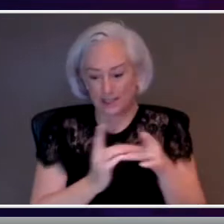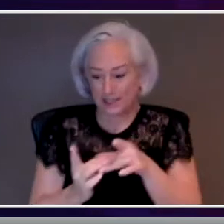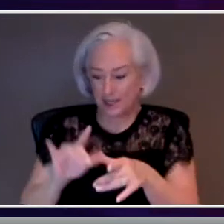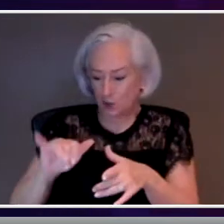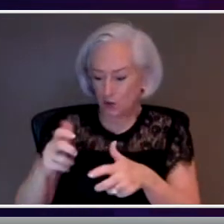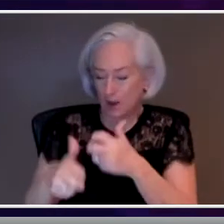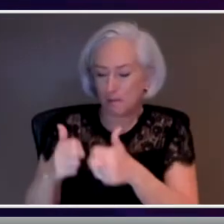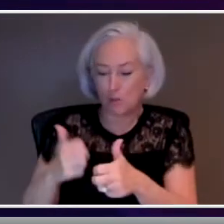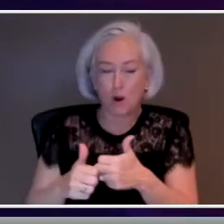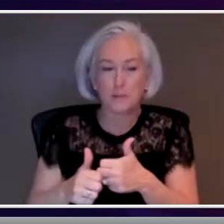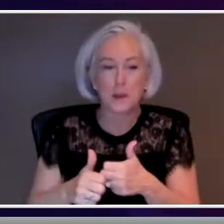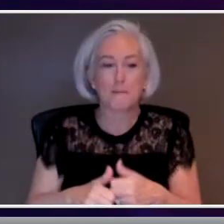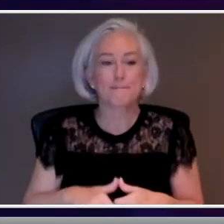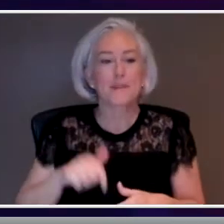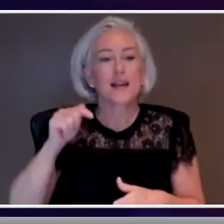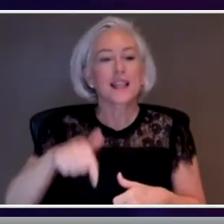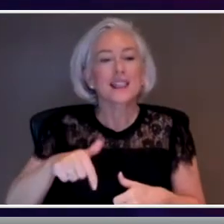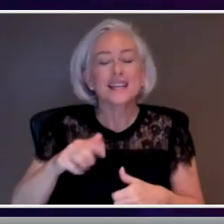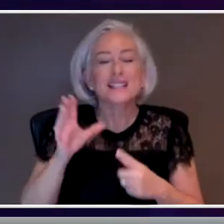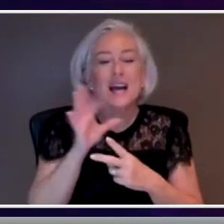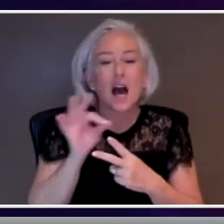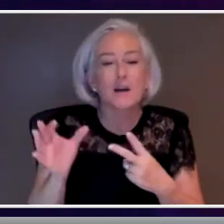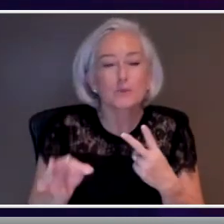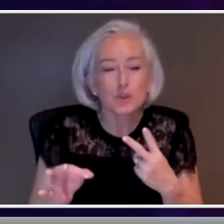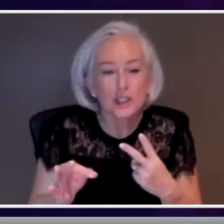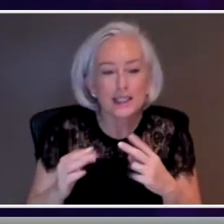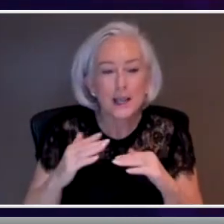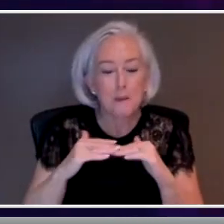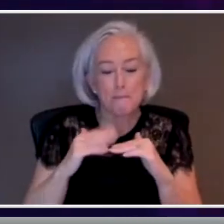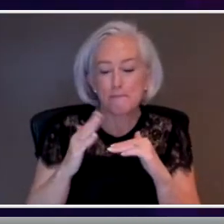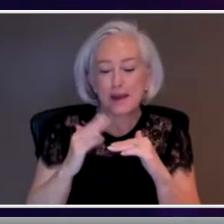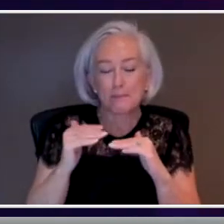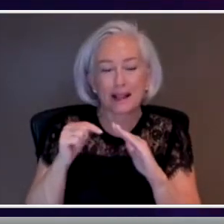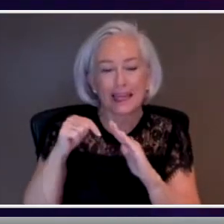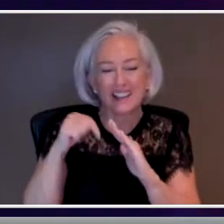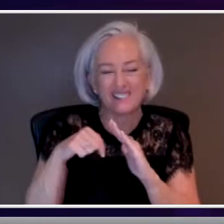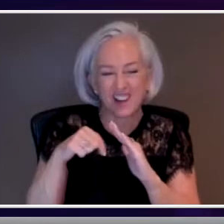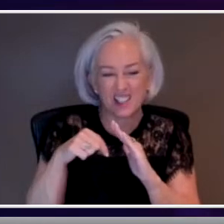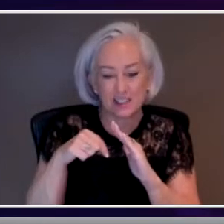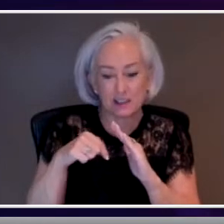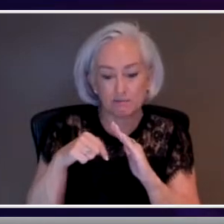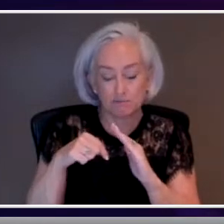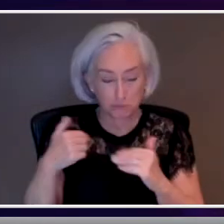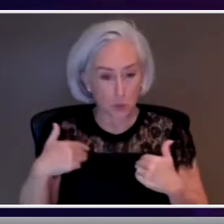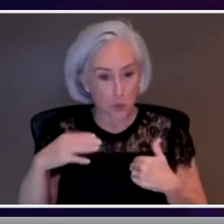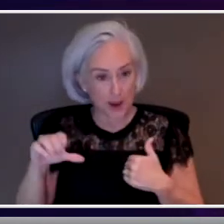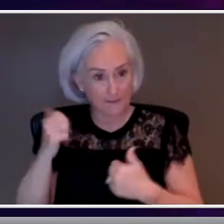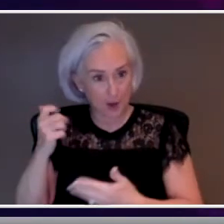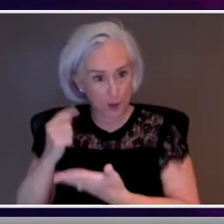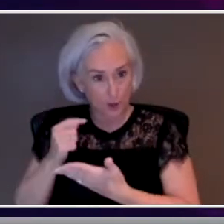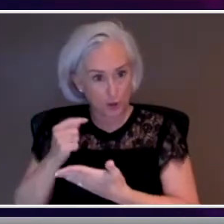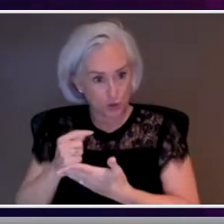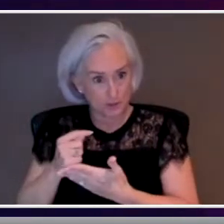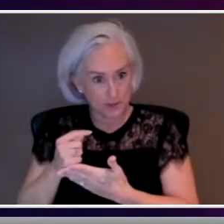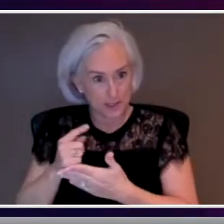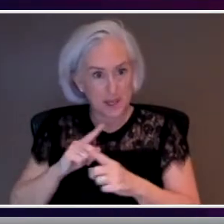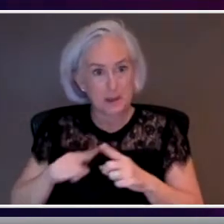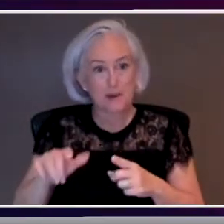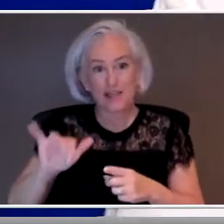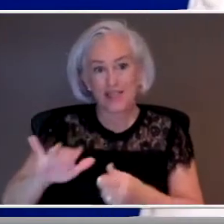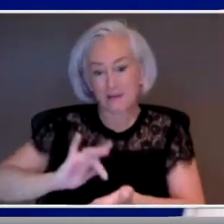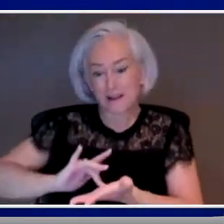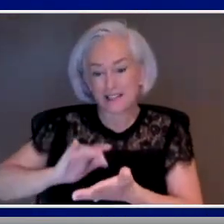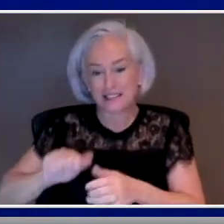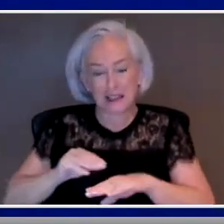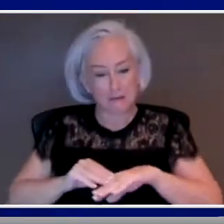this option is minimally invasive. There are other ways to treat this, but those drugs can have risks to the heart. Yeah, I think